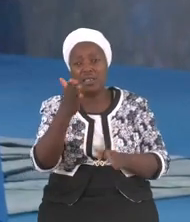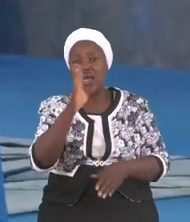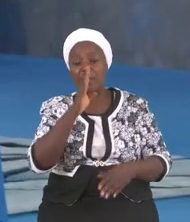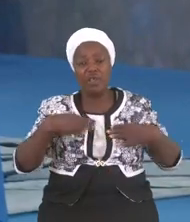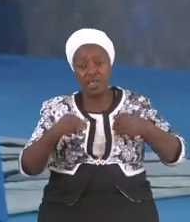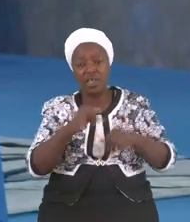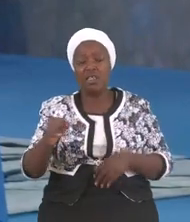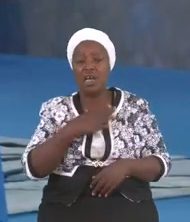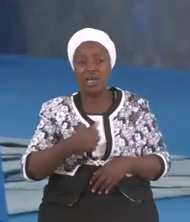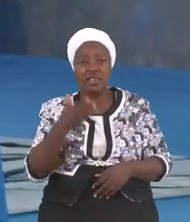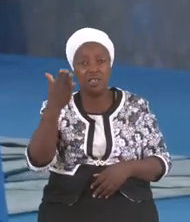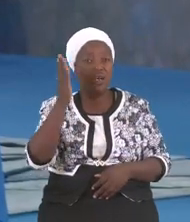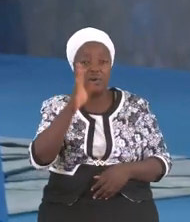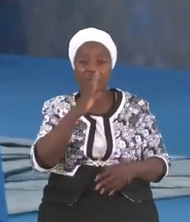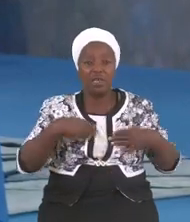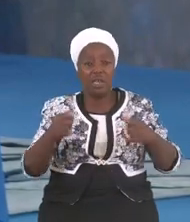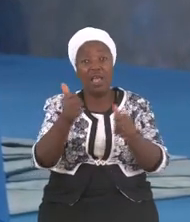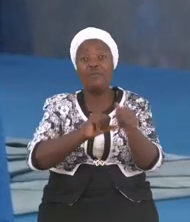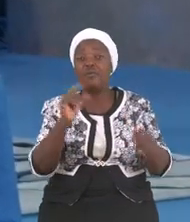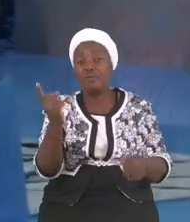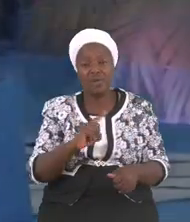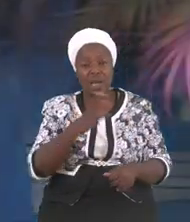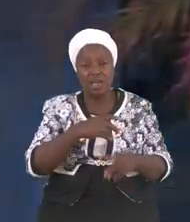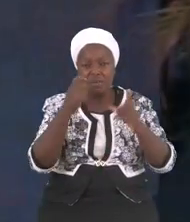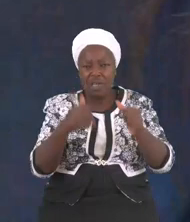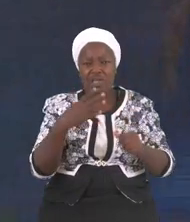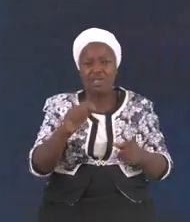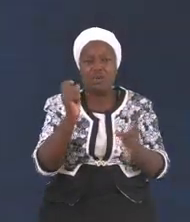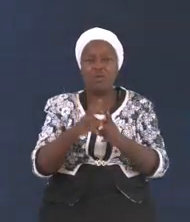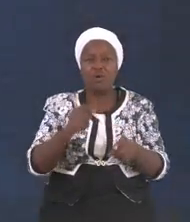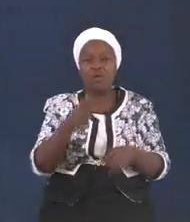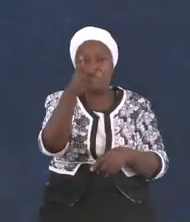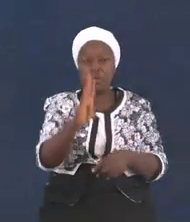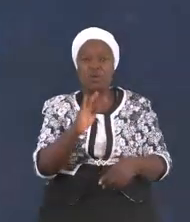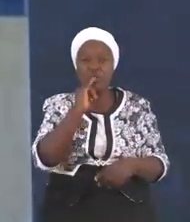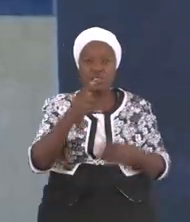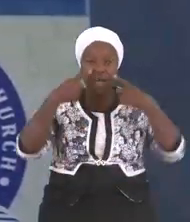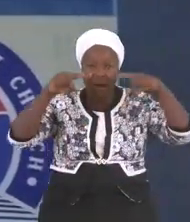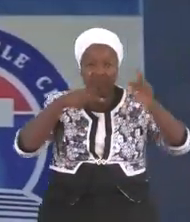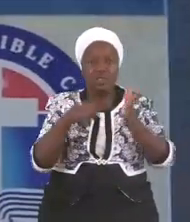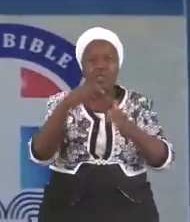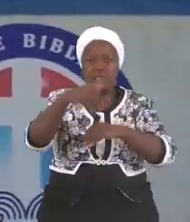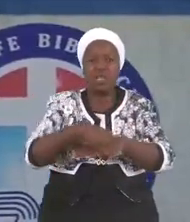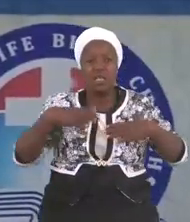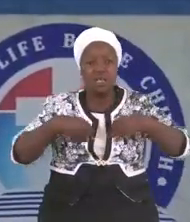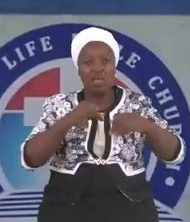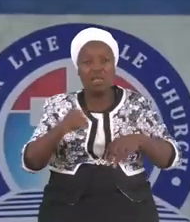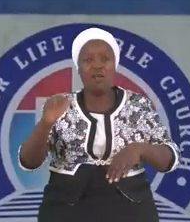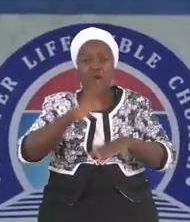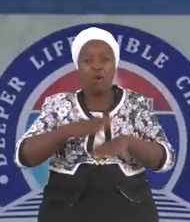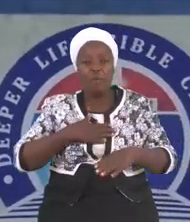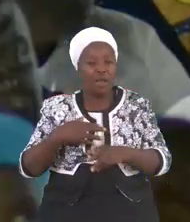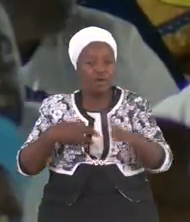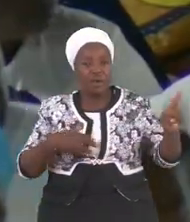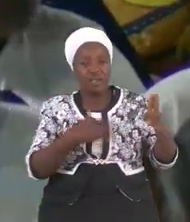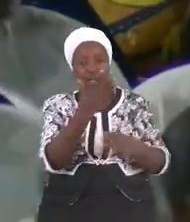be healing everywhere. And immediately the word of God is pronounced tonight. Healing on my right hand side,